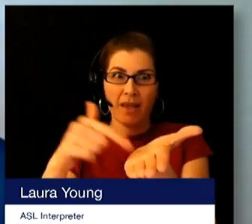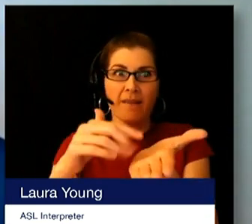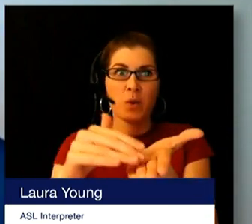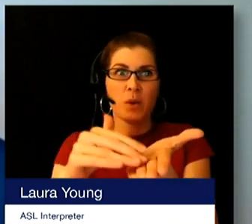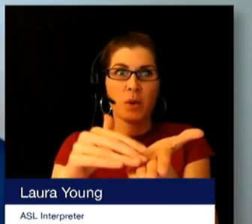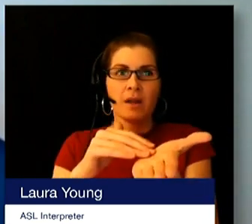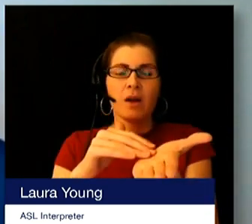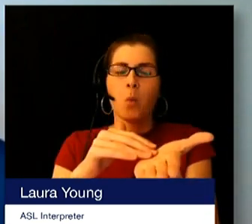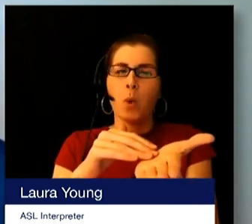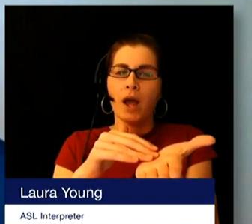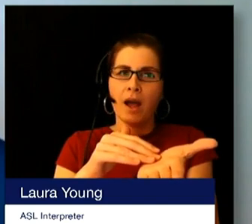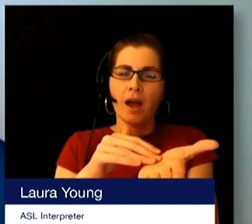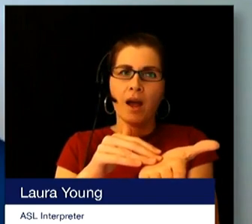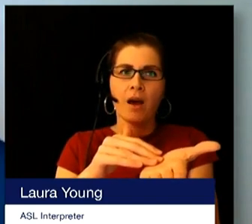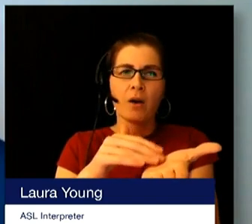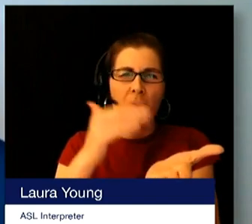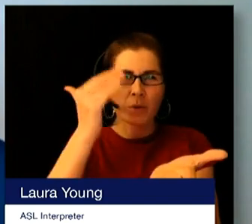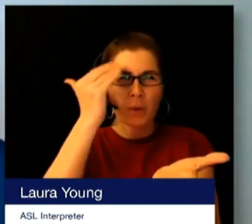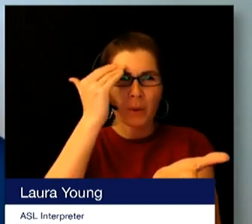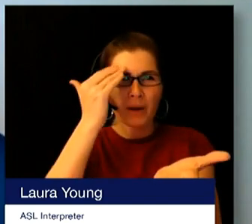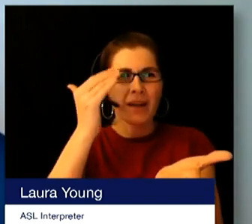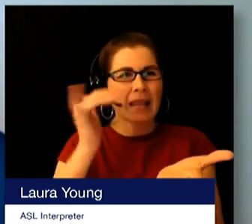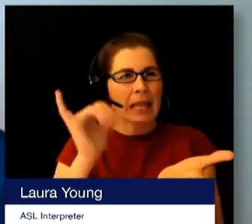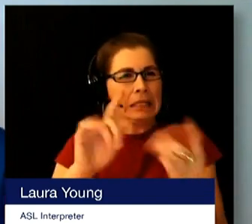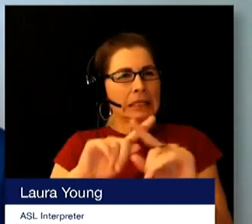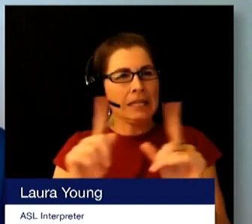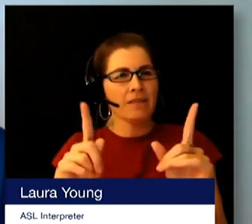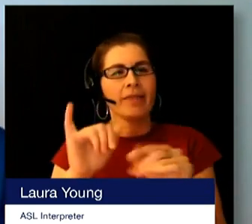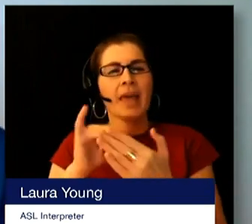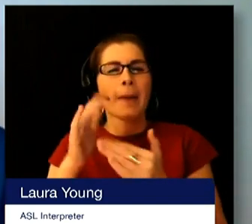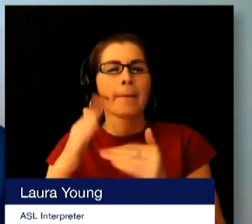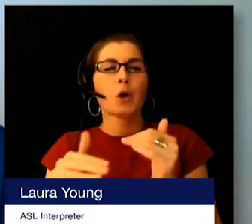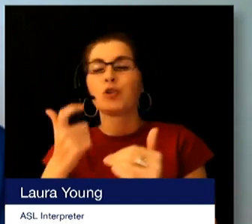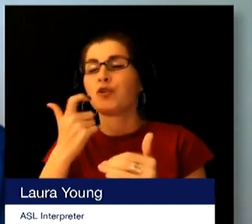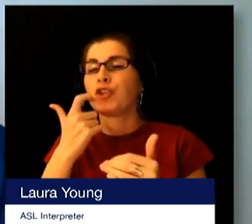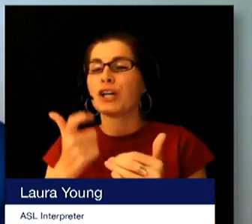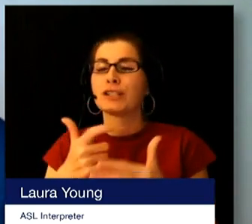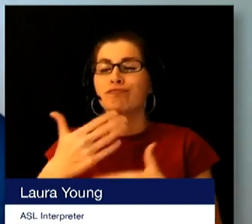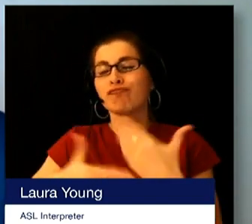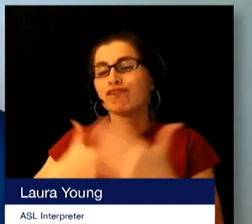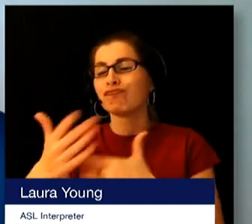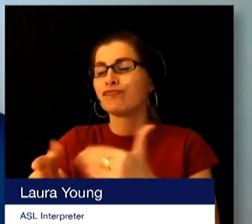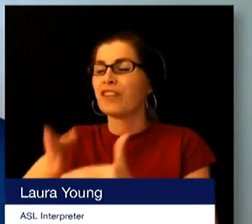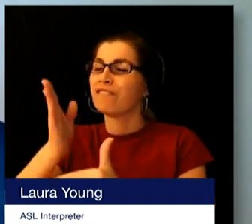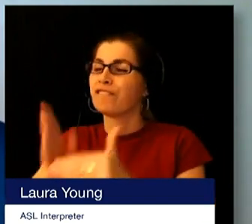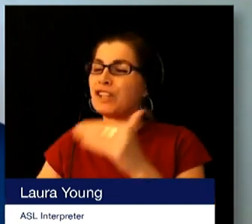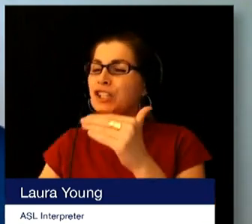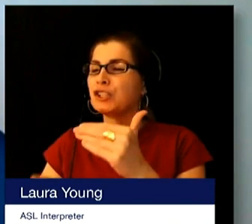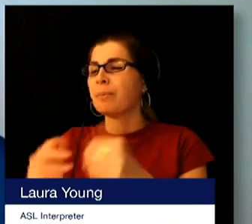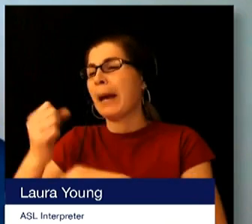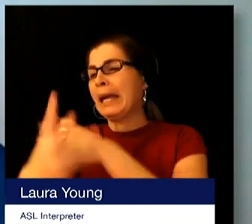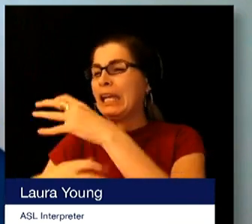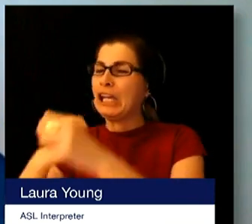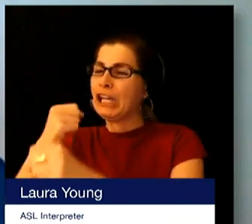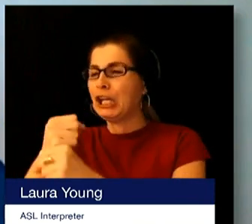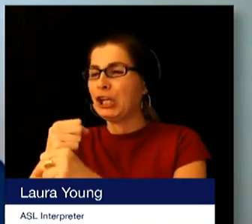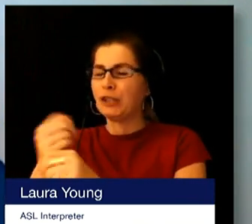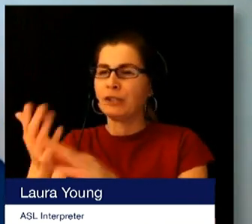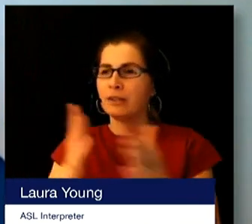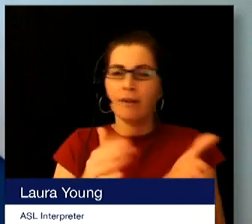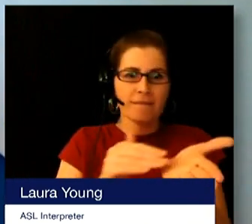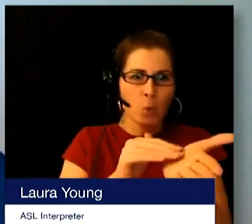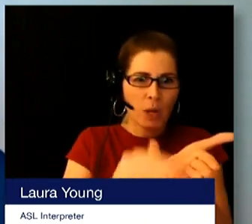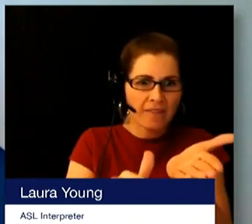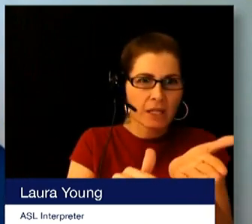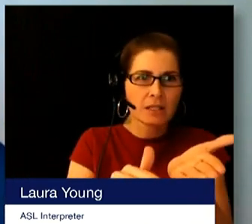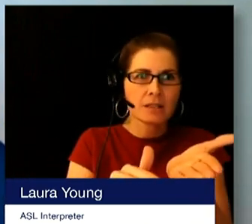the person who is released, say, from after they just complete their sentence in a regular circumstance. And this is because